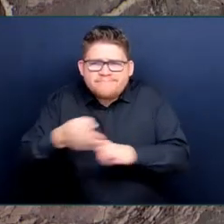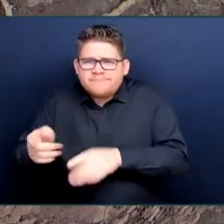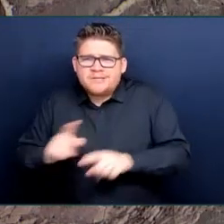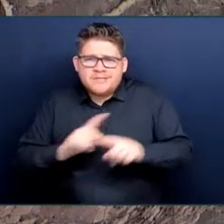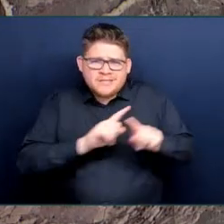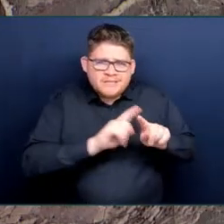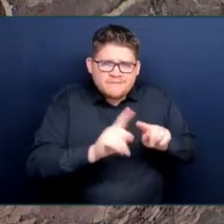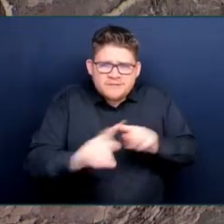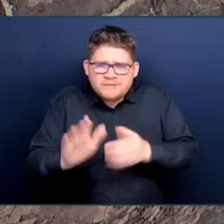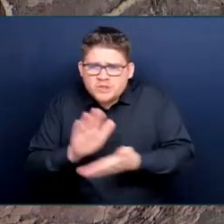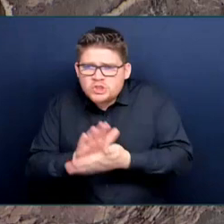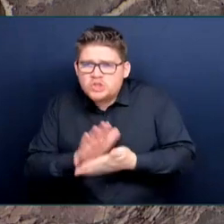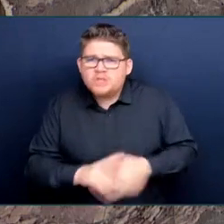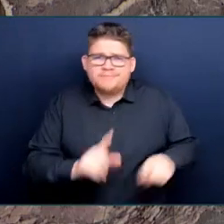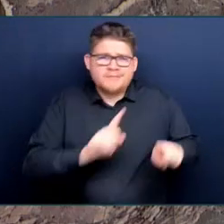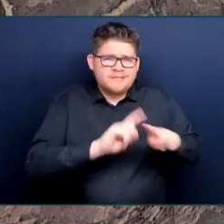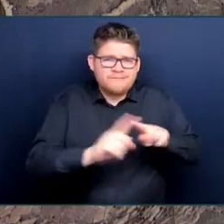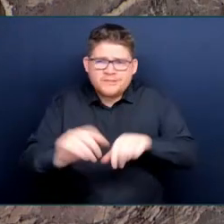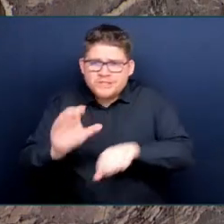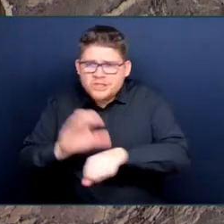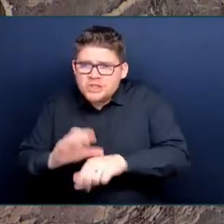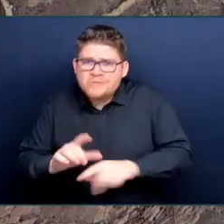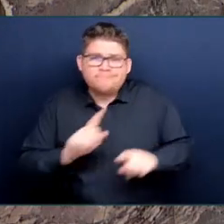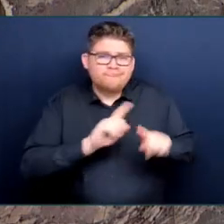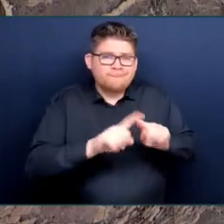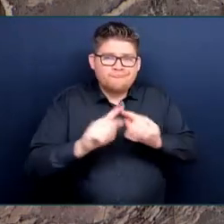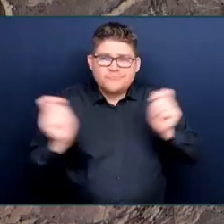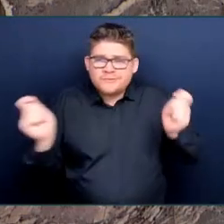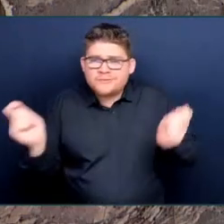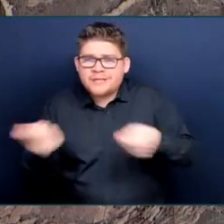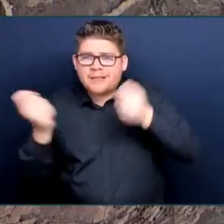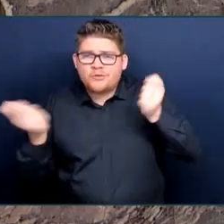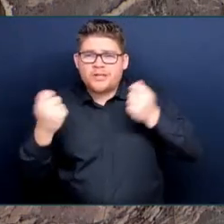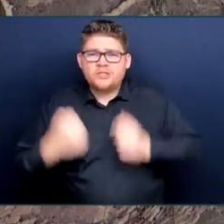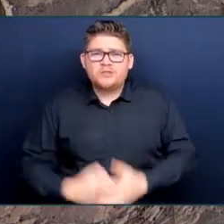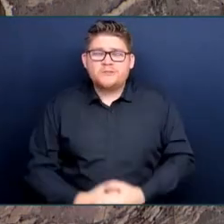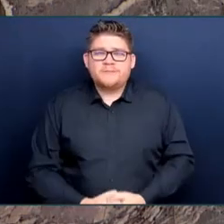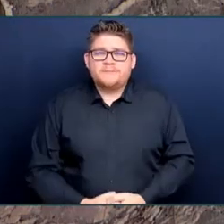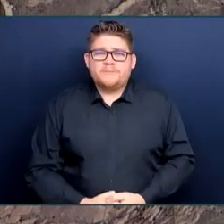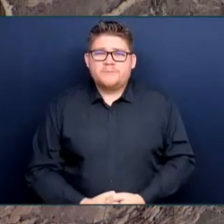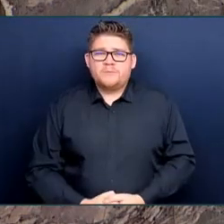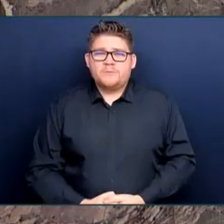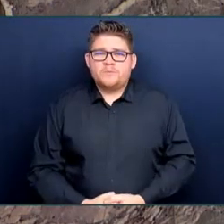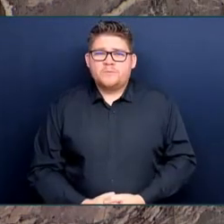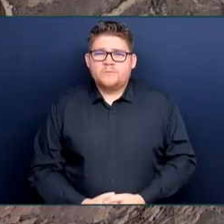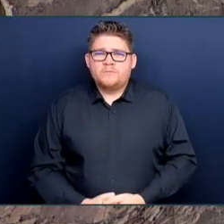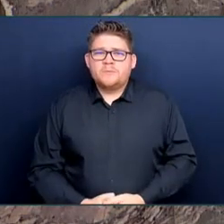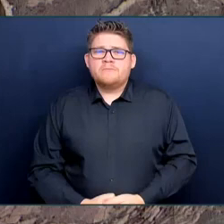events. During the hour of the day, today, we celebrate the role that the